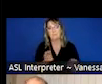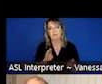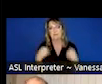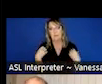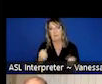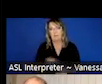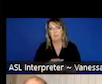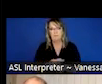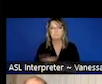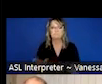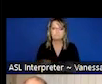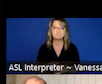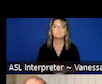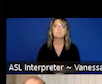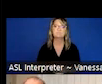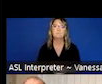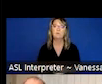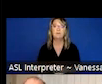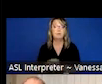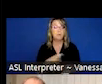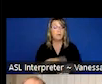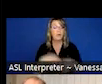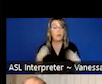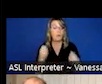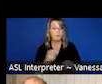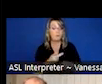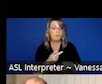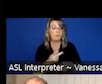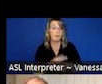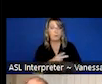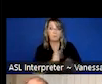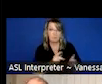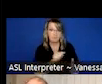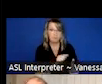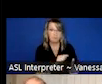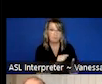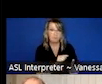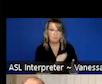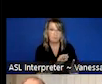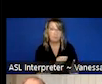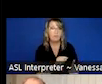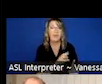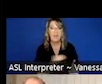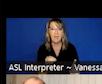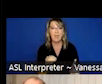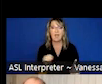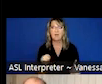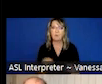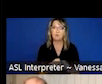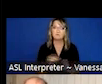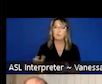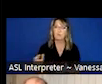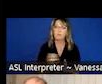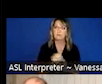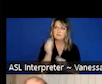in the healthcare of individuals, but also in the area of collecting data and in